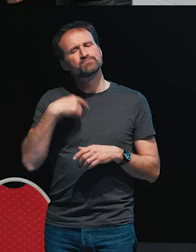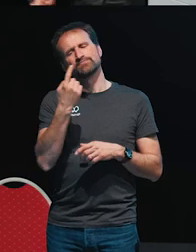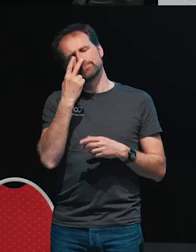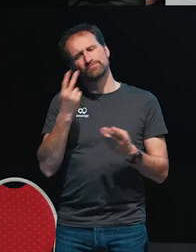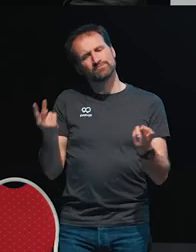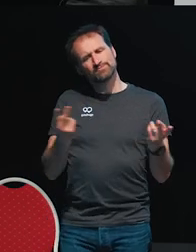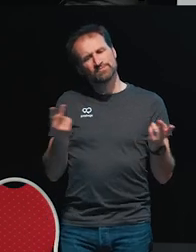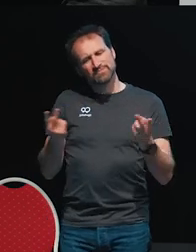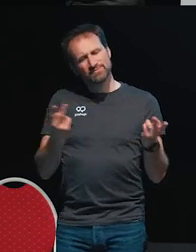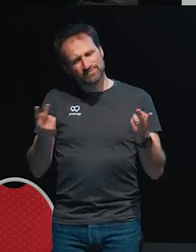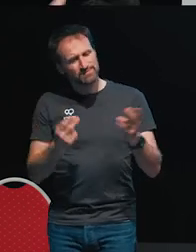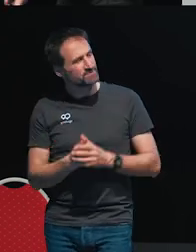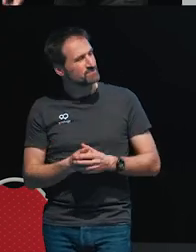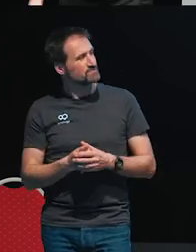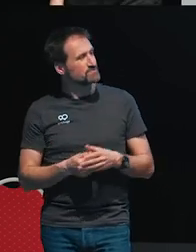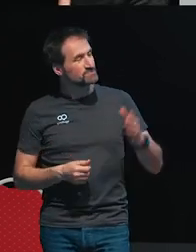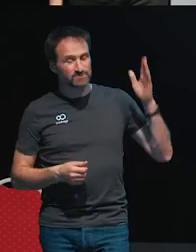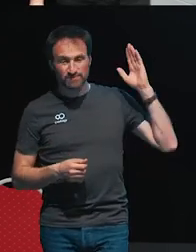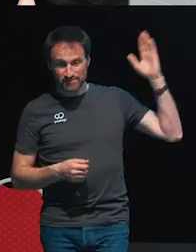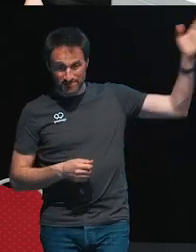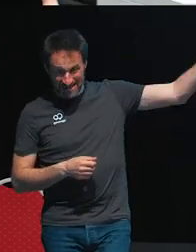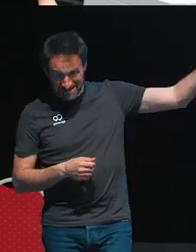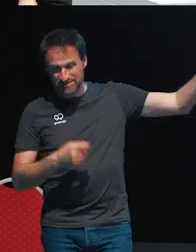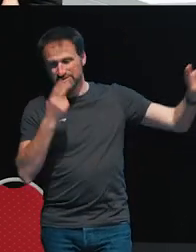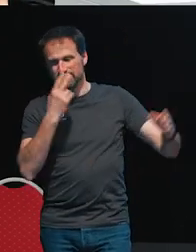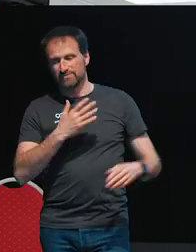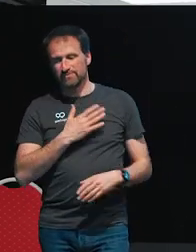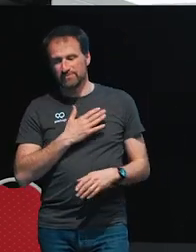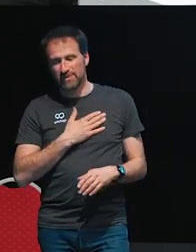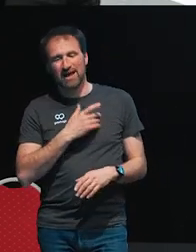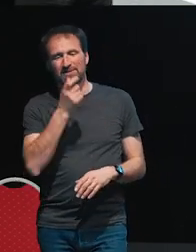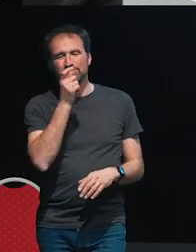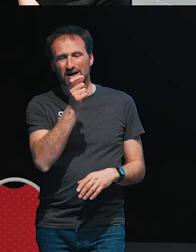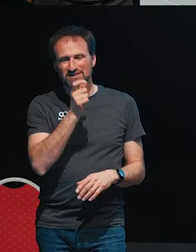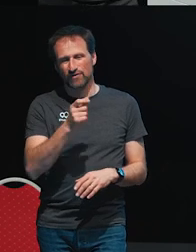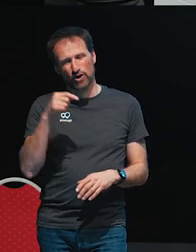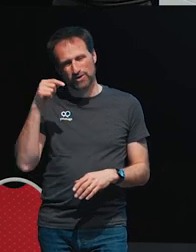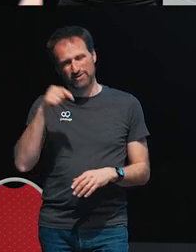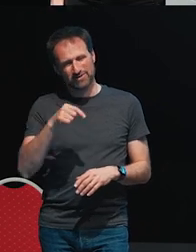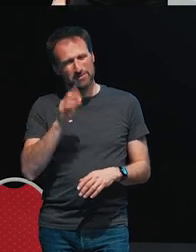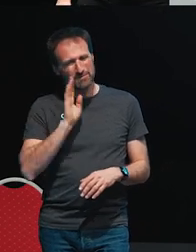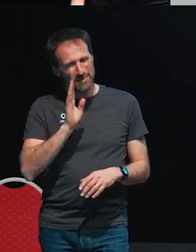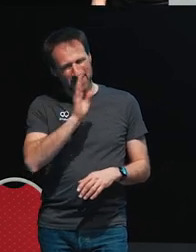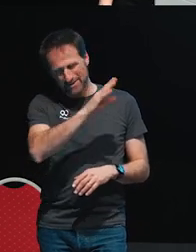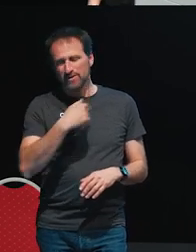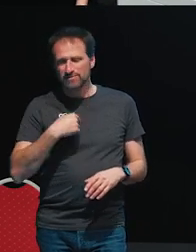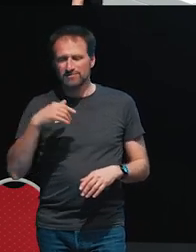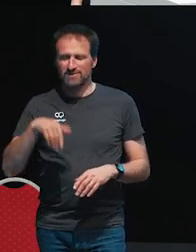On the right, you have a picture of my password. I'm from Belgium, so it's in four languages because it's